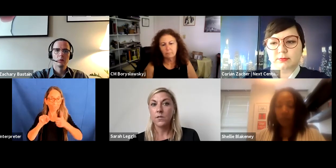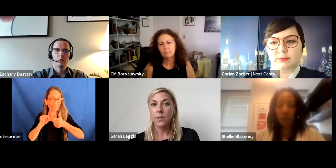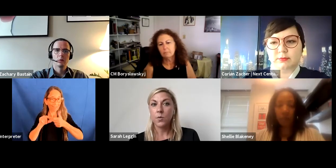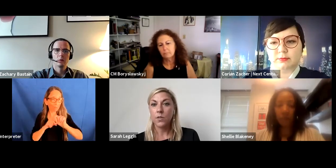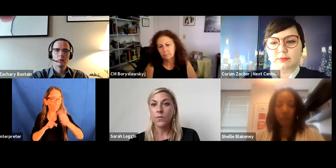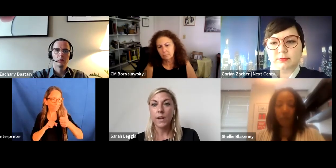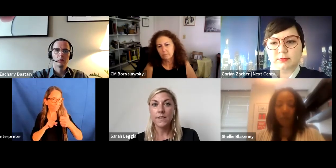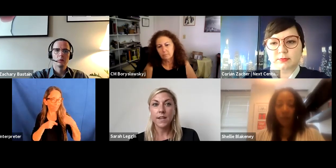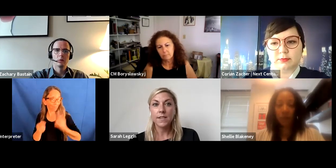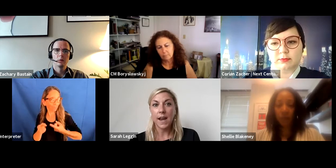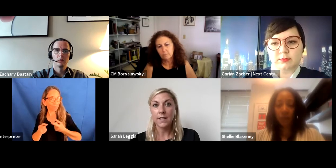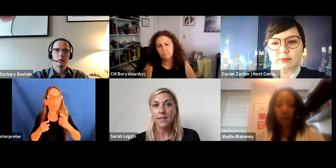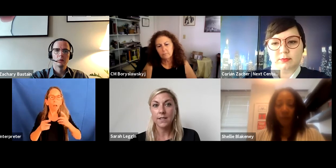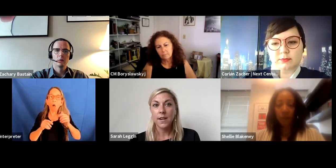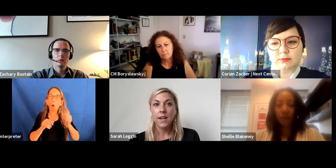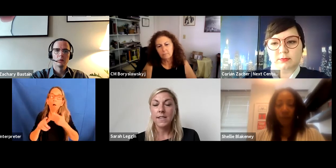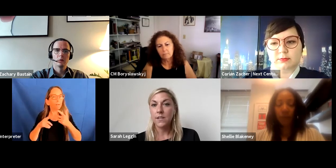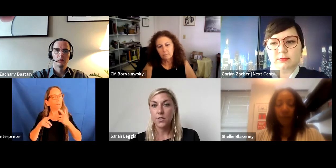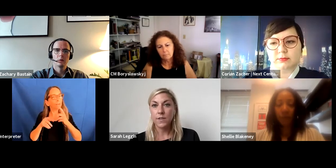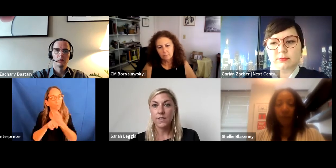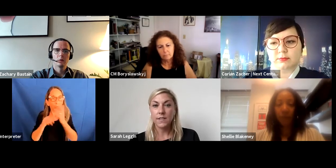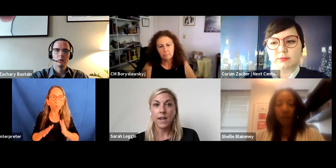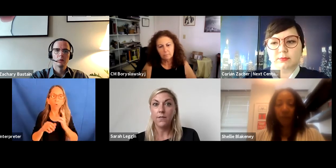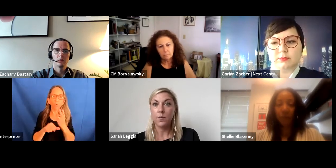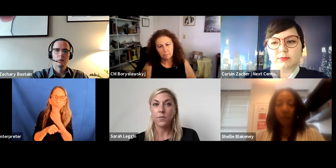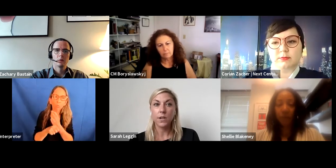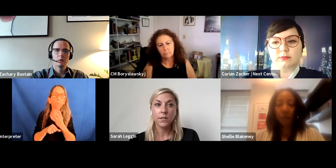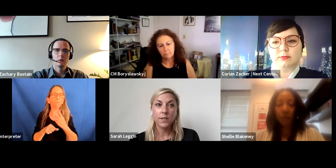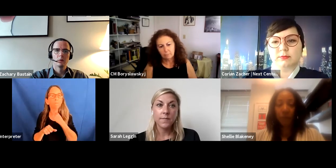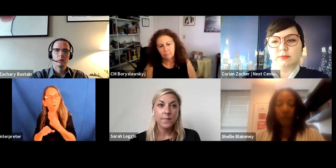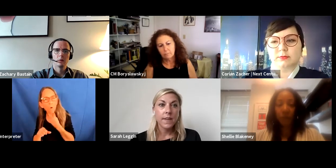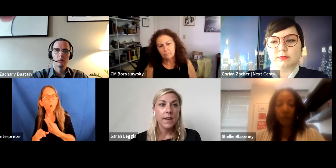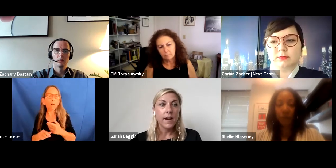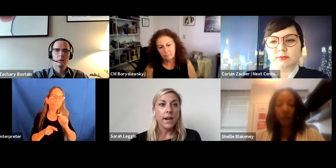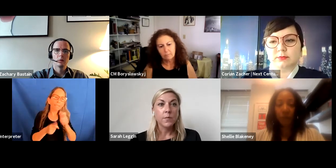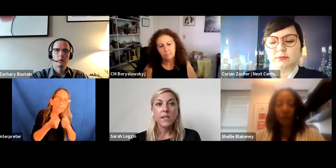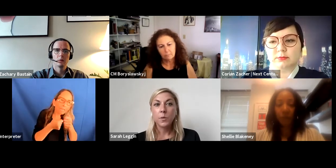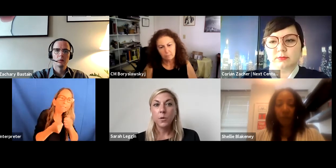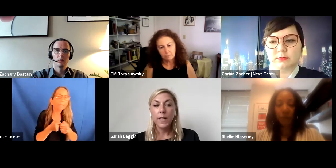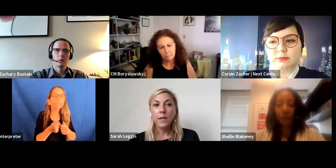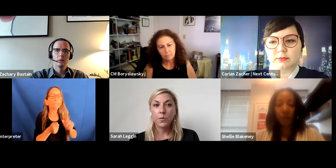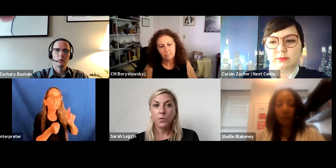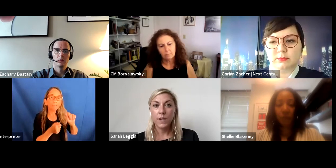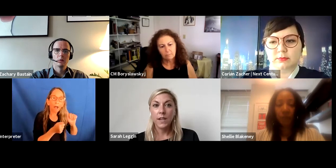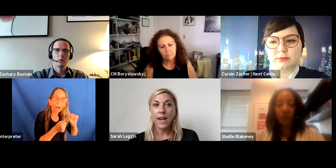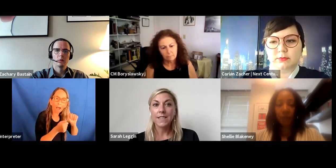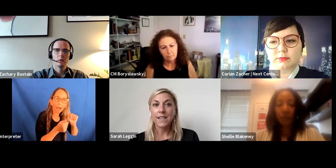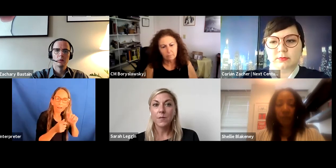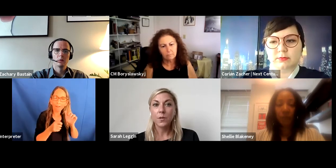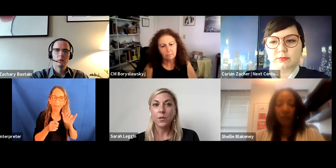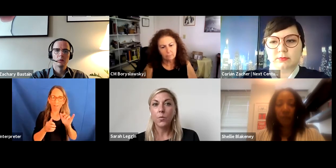are using more voice and text and data services than ever before. So by deploying and